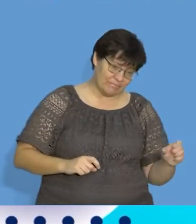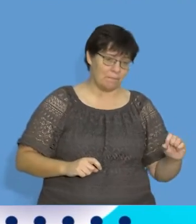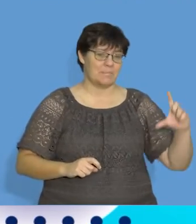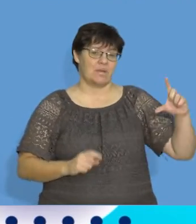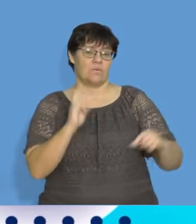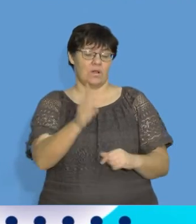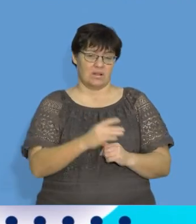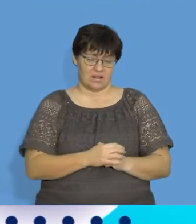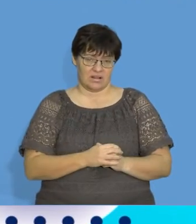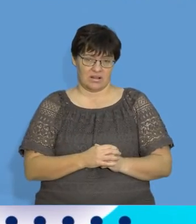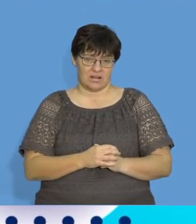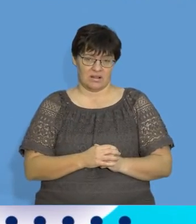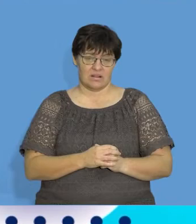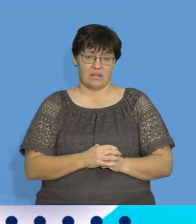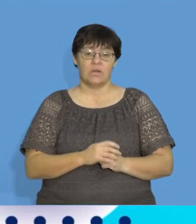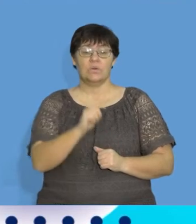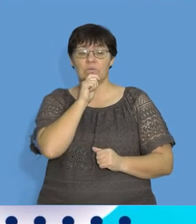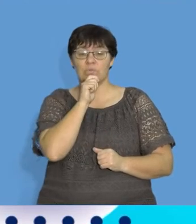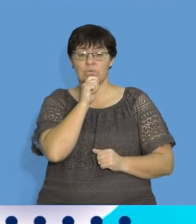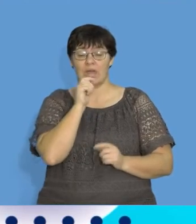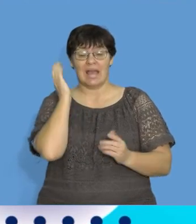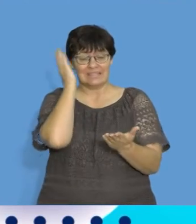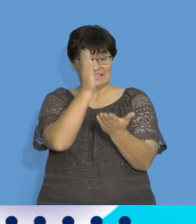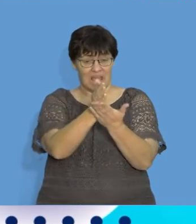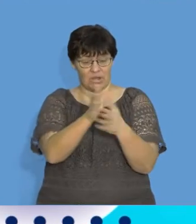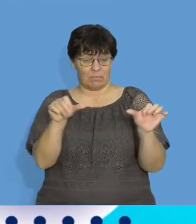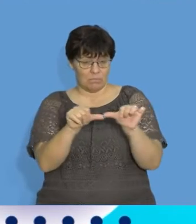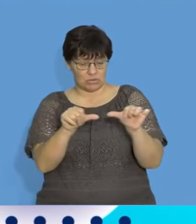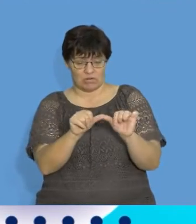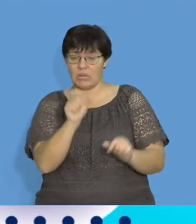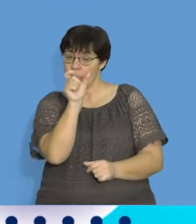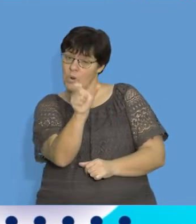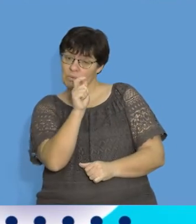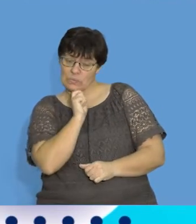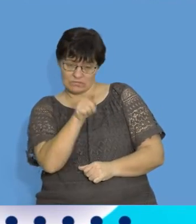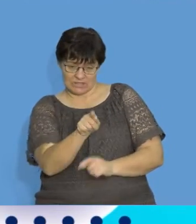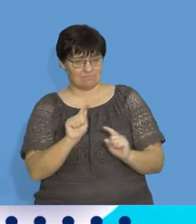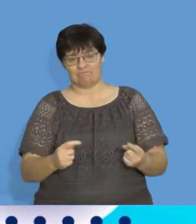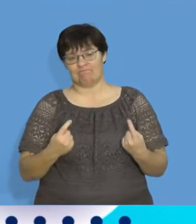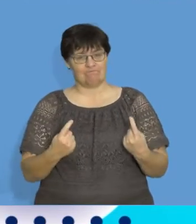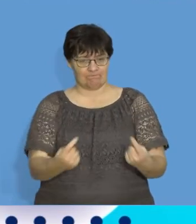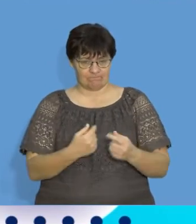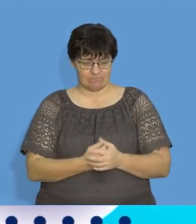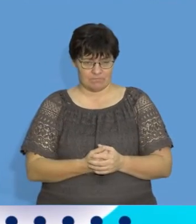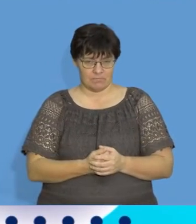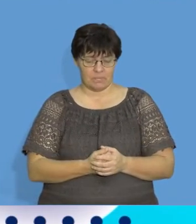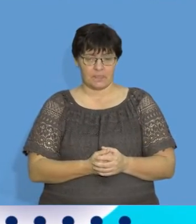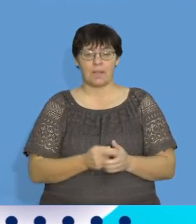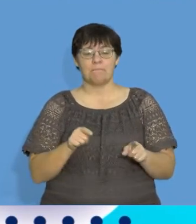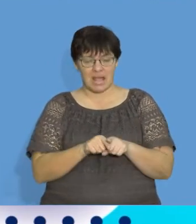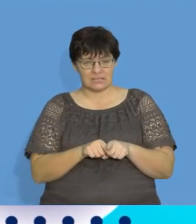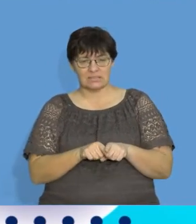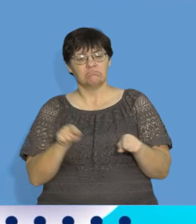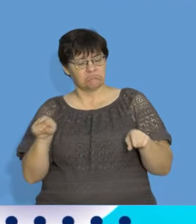mechanical will get bigger. But I can't use the word directly proportional, okay? But they